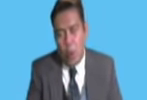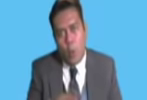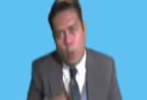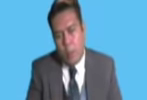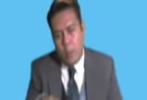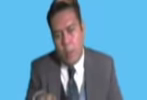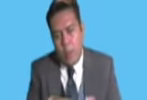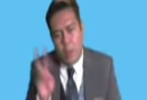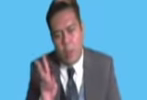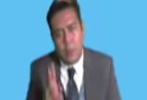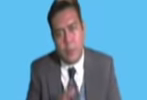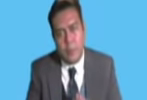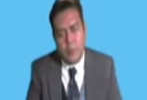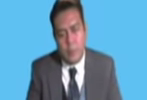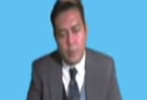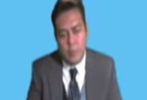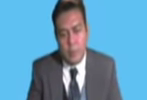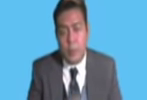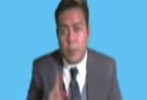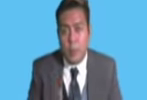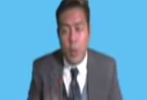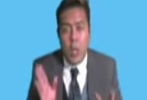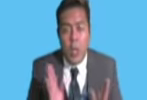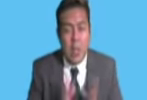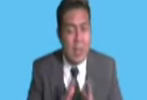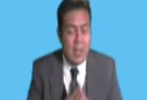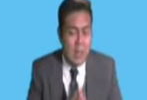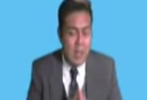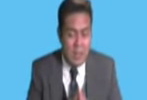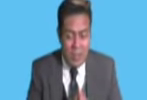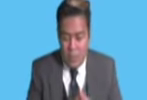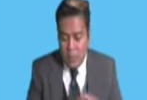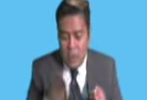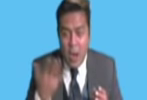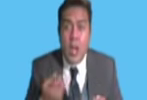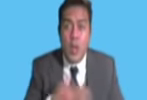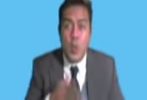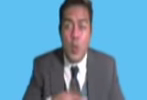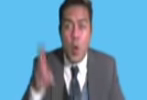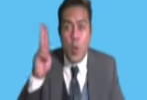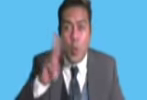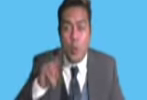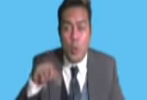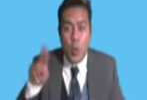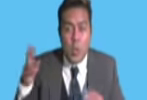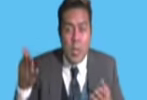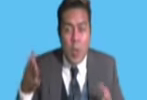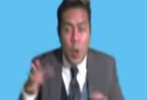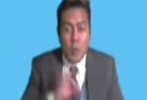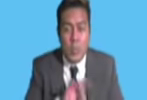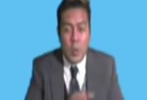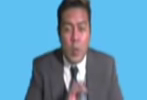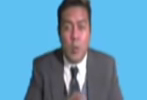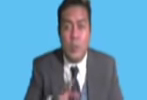one. Honorable Speaker, for the Nasinu Nosori corridor, a new Nosori hospital was promised and allocated 6